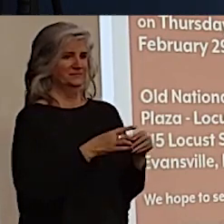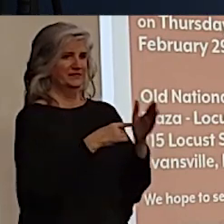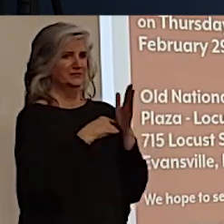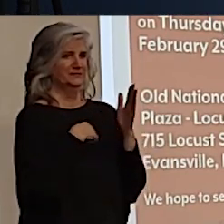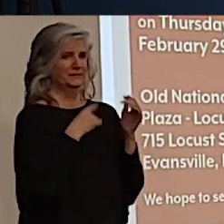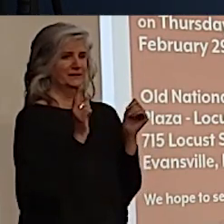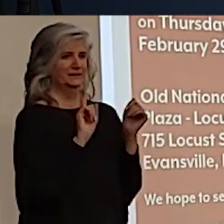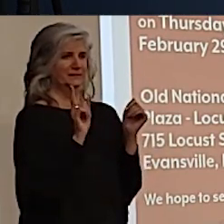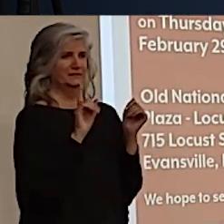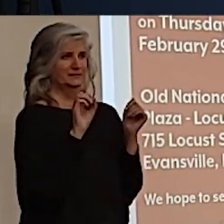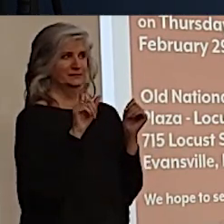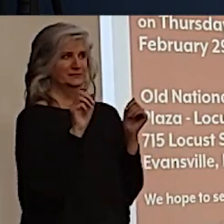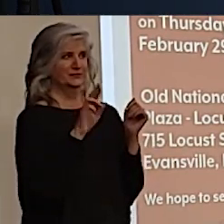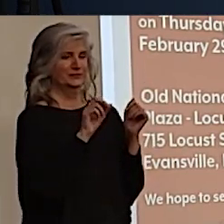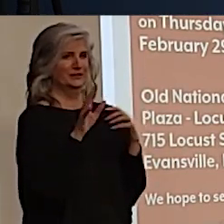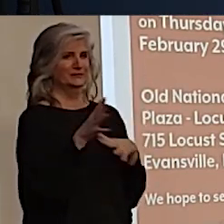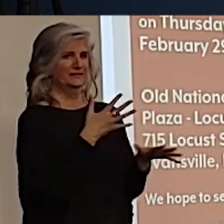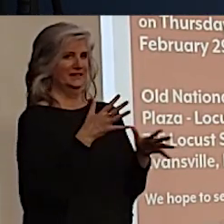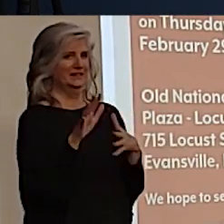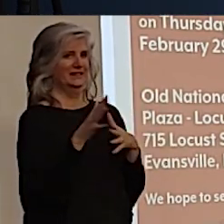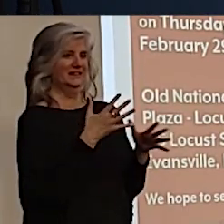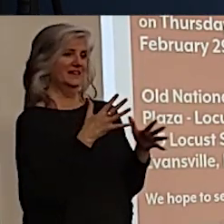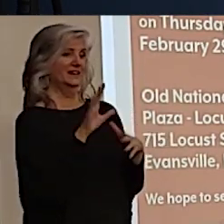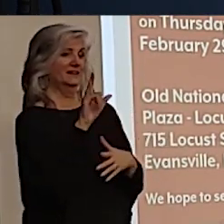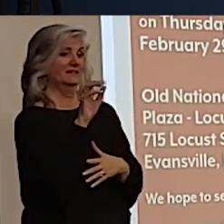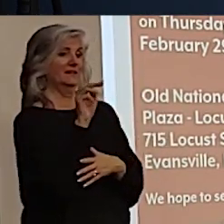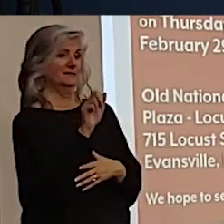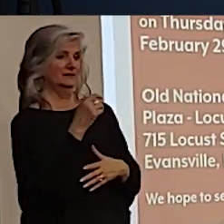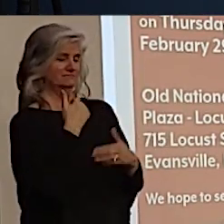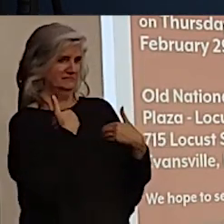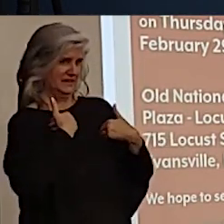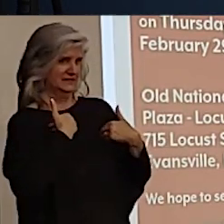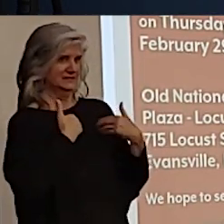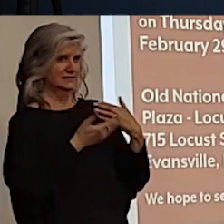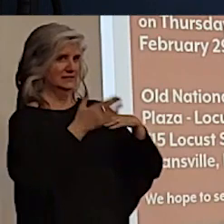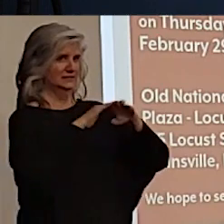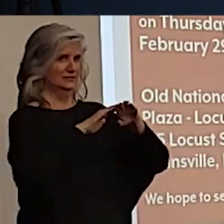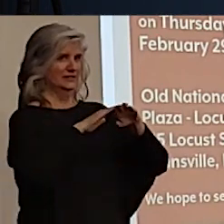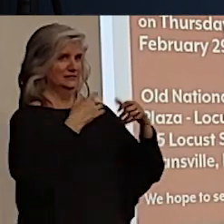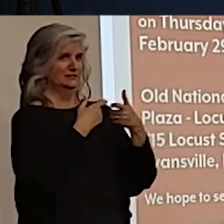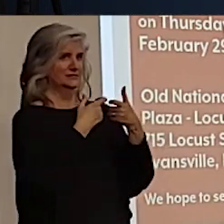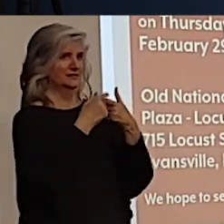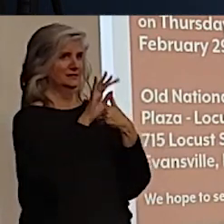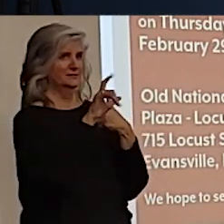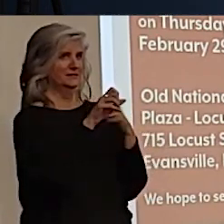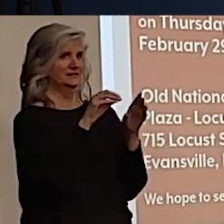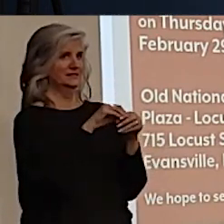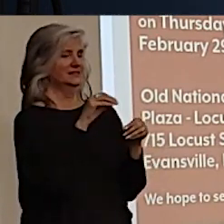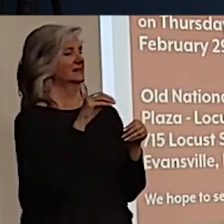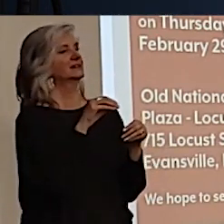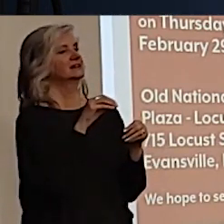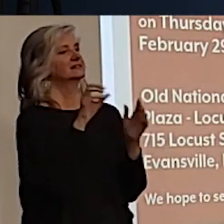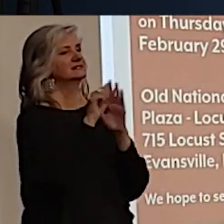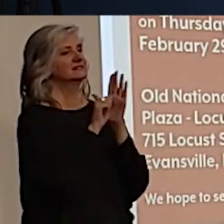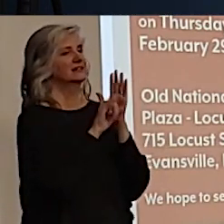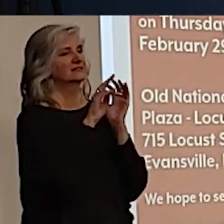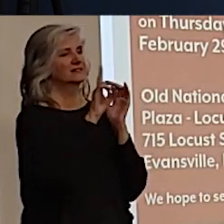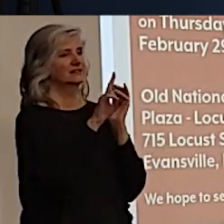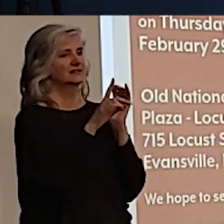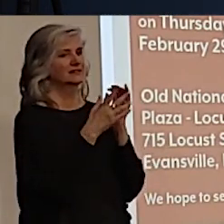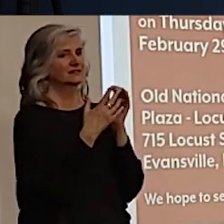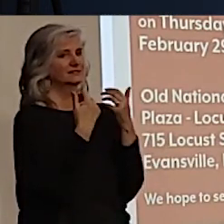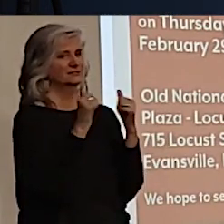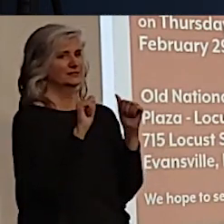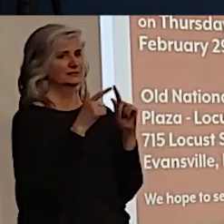show me where solar and wind and climate activity has increased utility bills in the state of Indiana. Because that's one of those things where you're trying